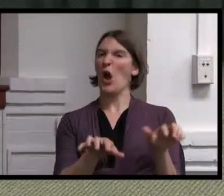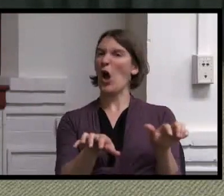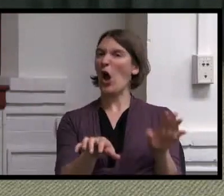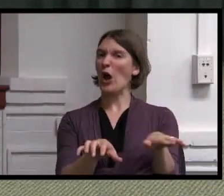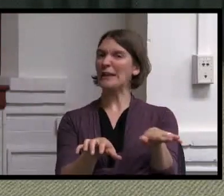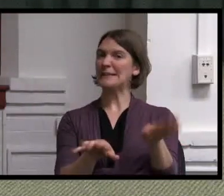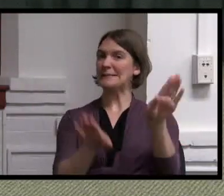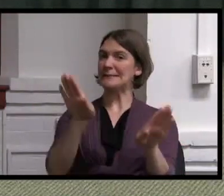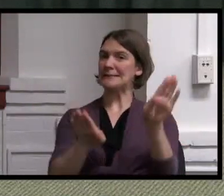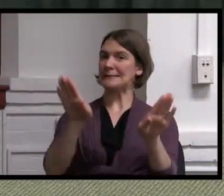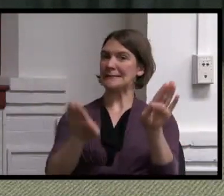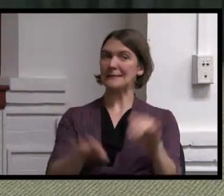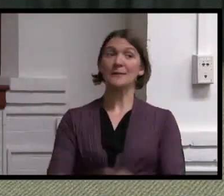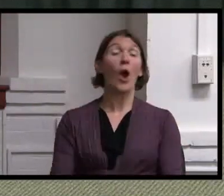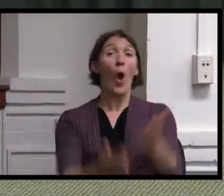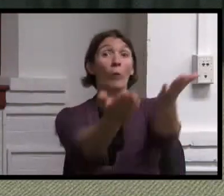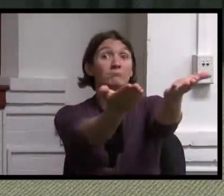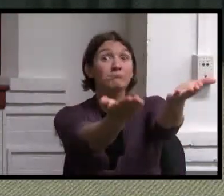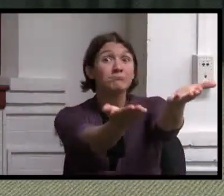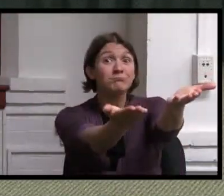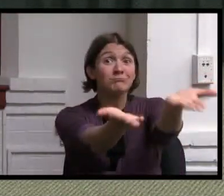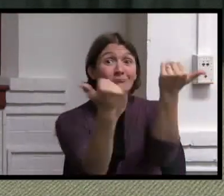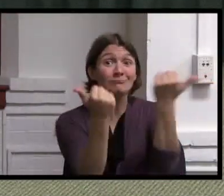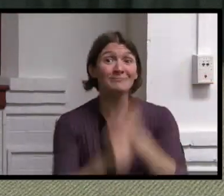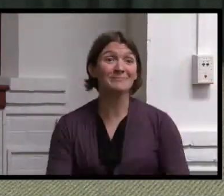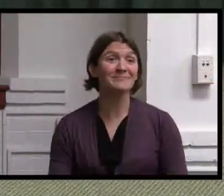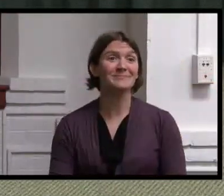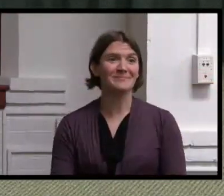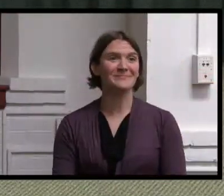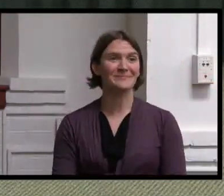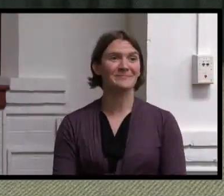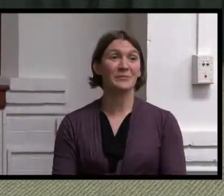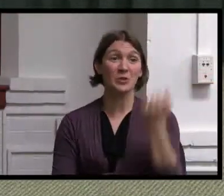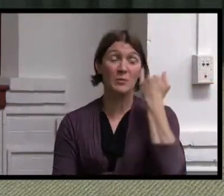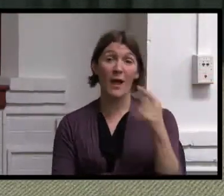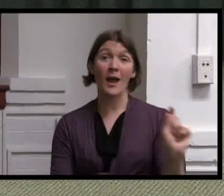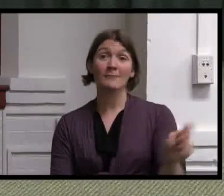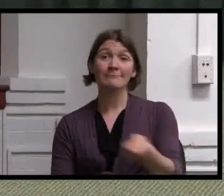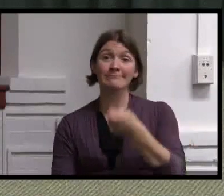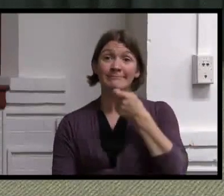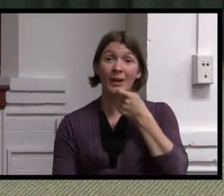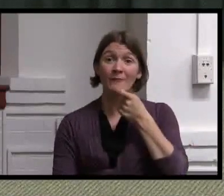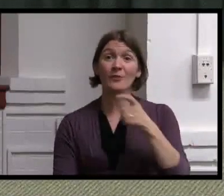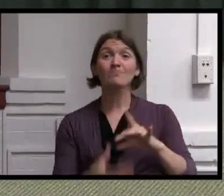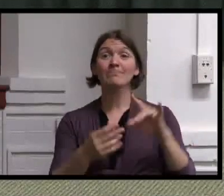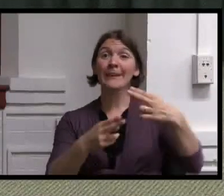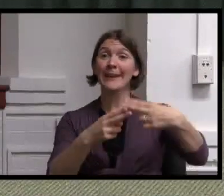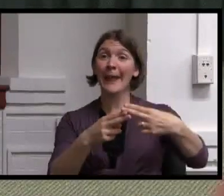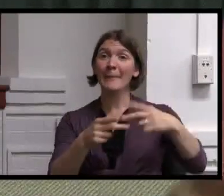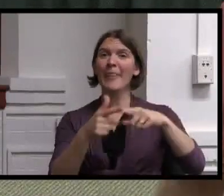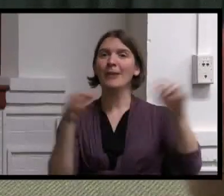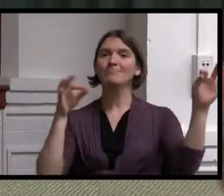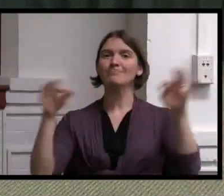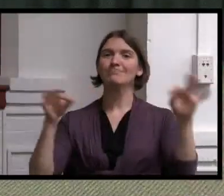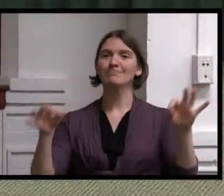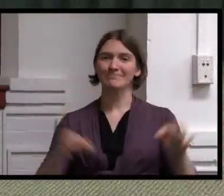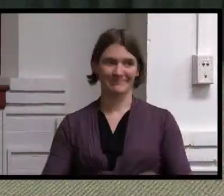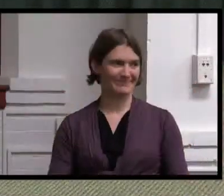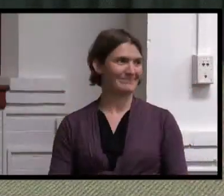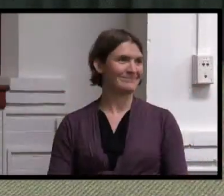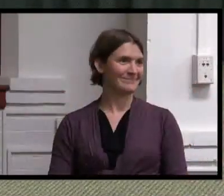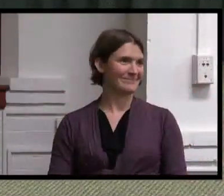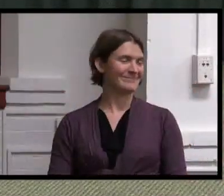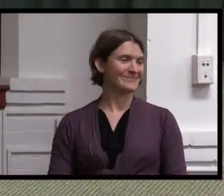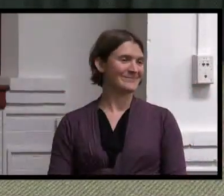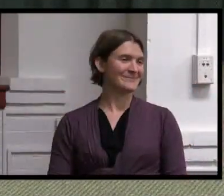Oh, yeah, the public. We'll go back to the public. If you can come up. Oh yeah. If you can come up and just tell us who you are for the audience